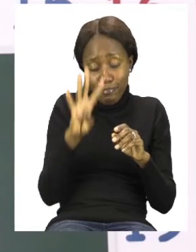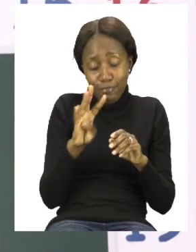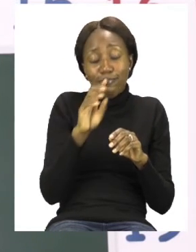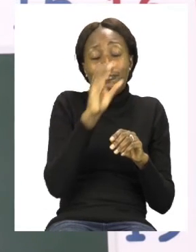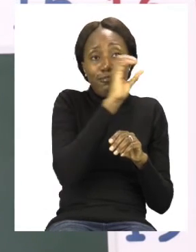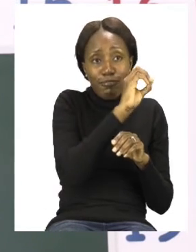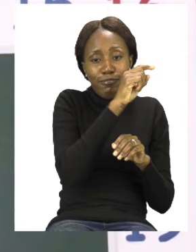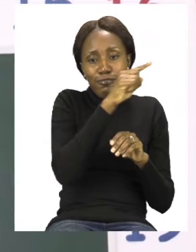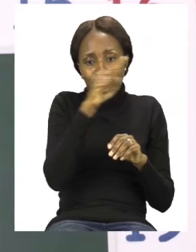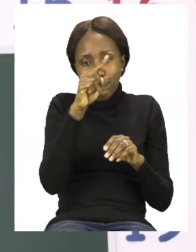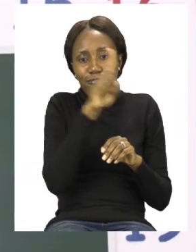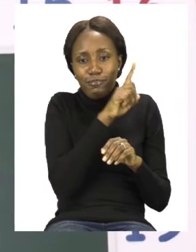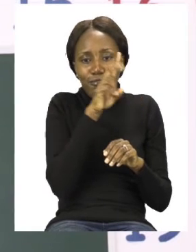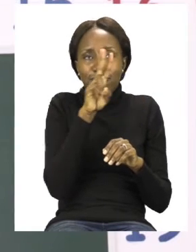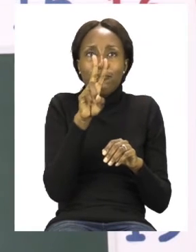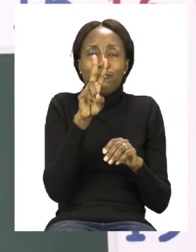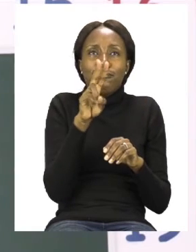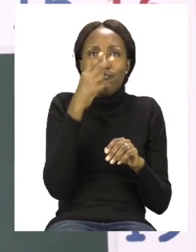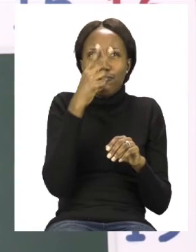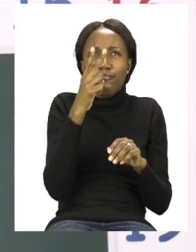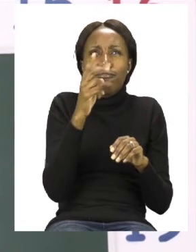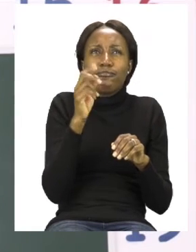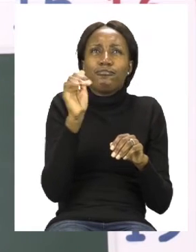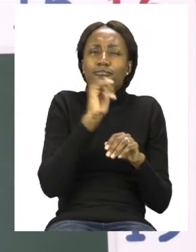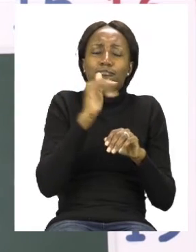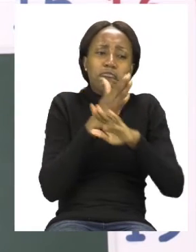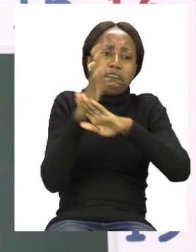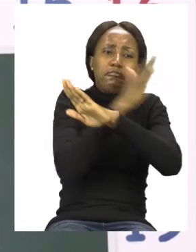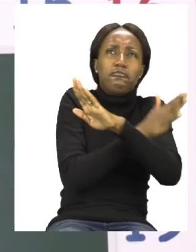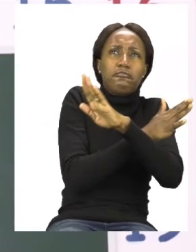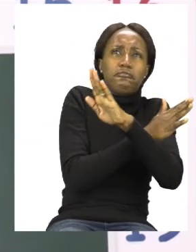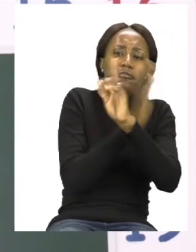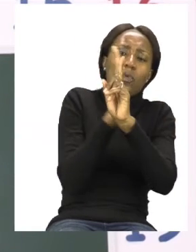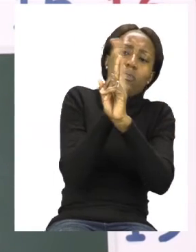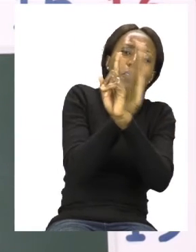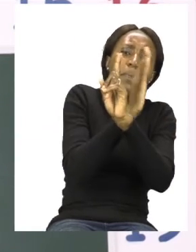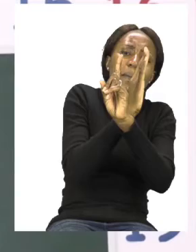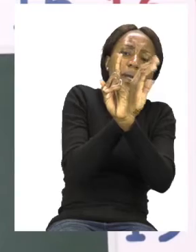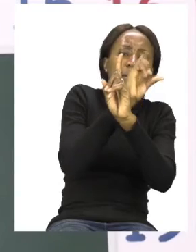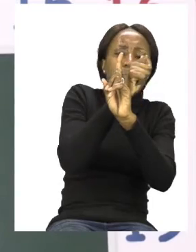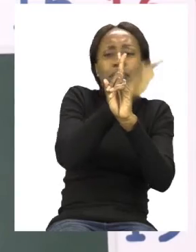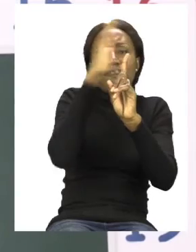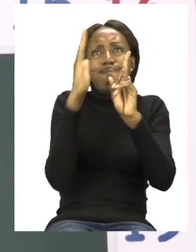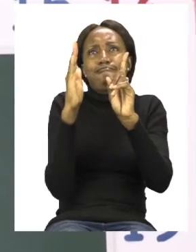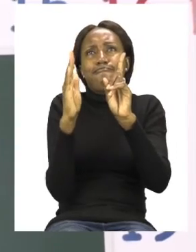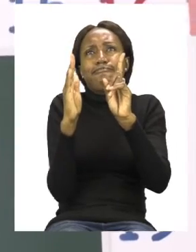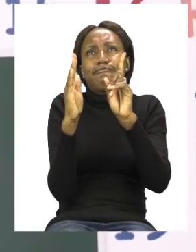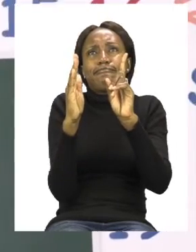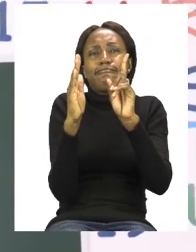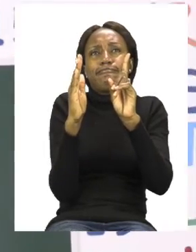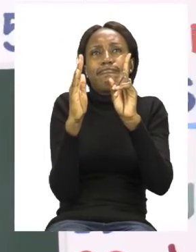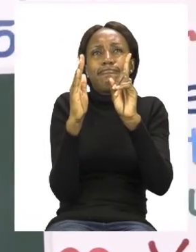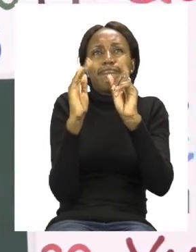which one is before. Remember, before means in front of our number. If you are the number, we're asking